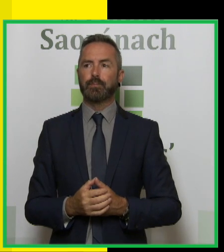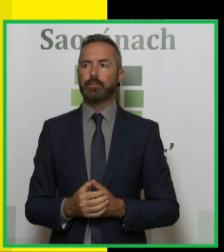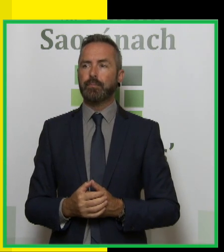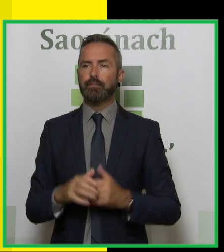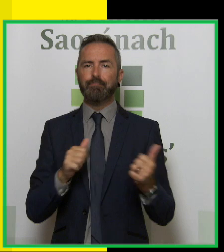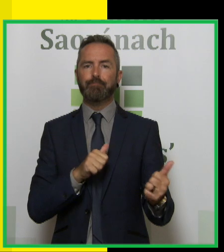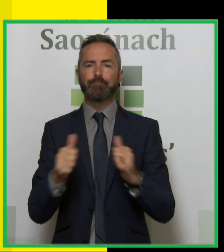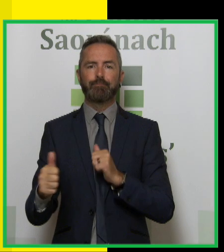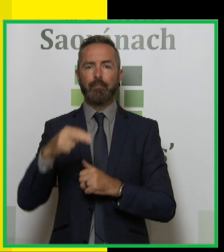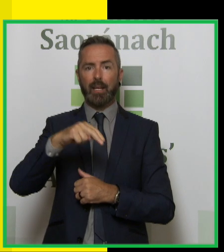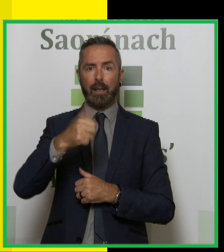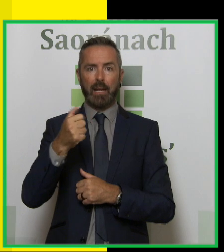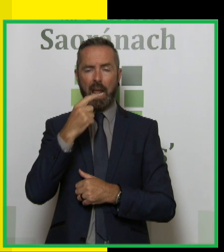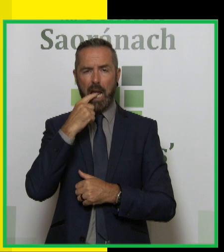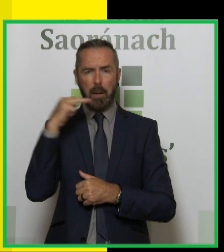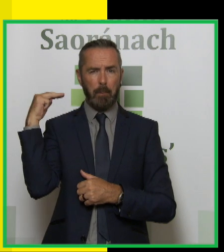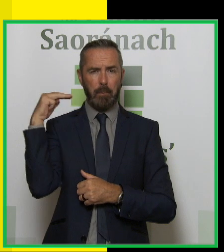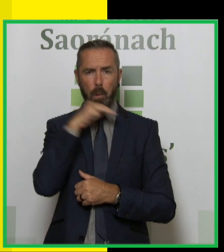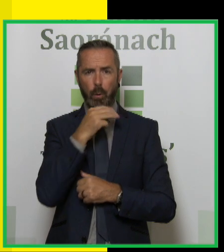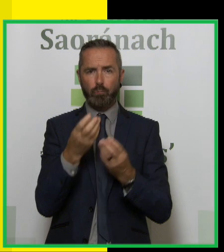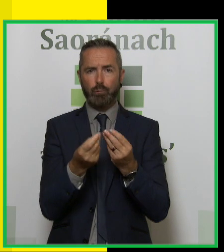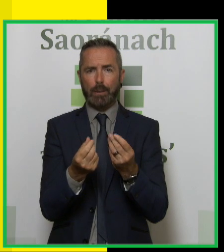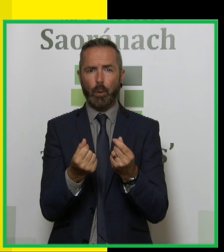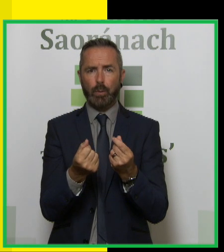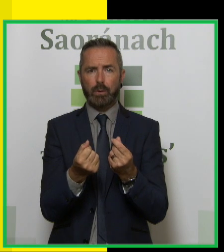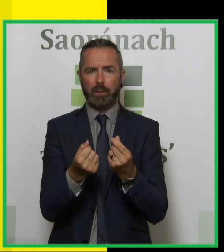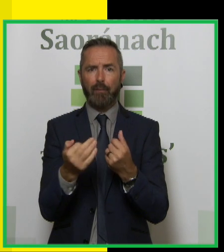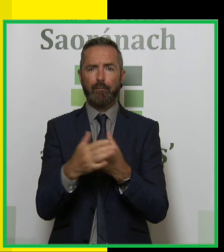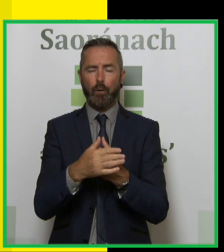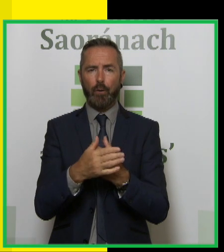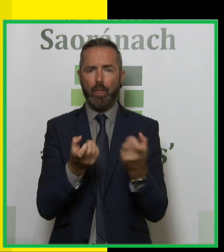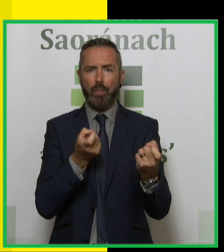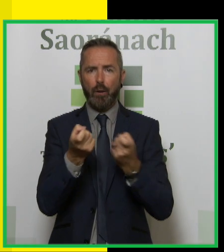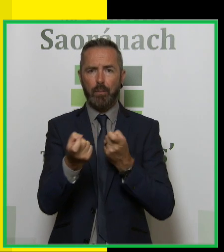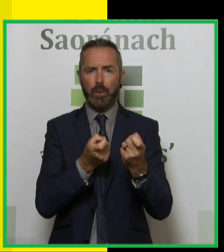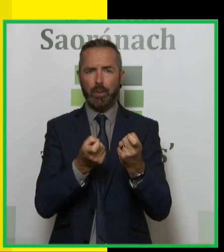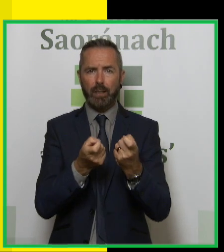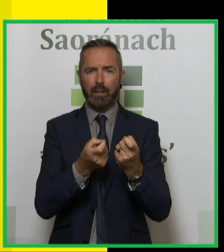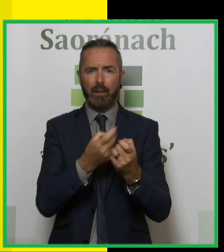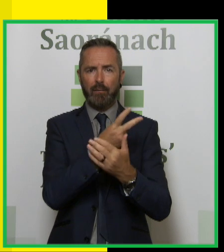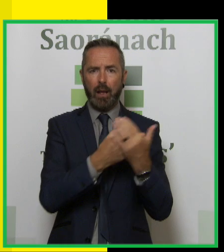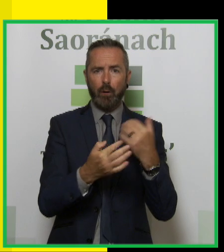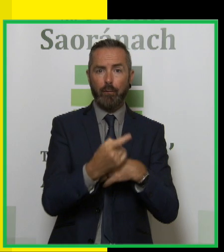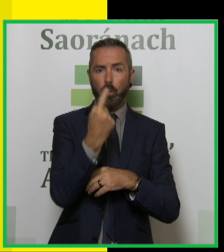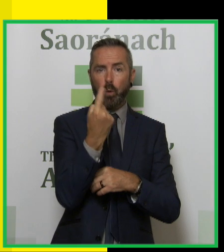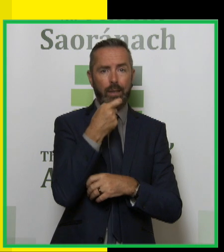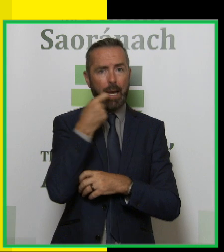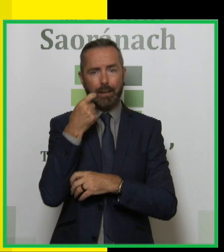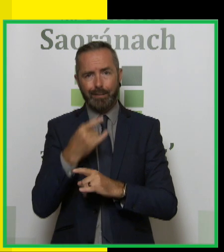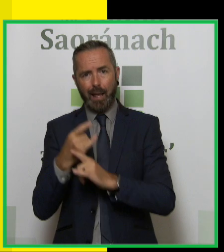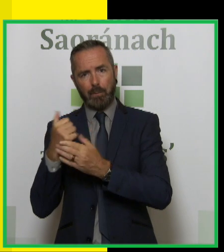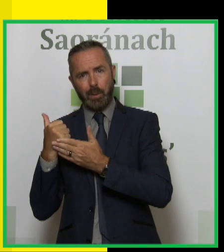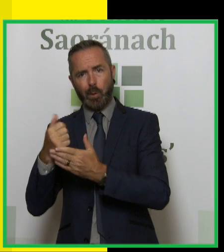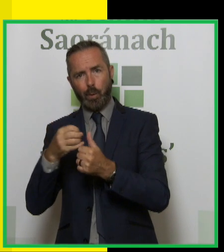So NA is a vital resource. The therapeutic value of one addict helping another,